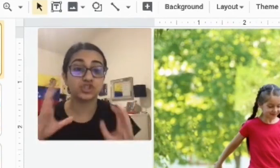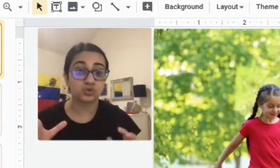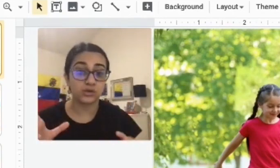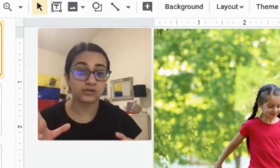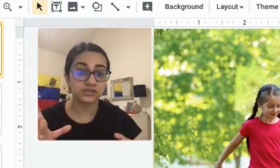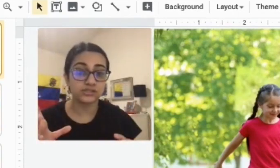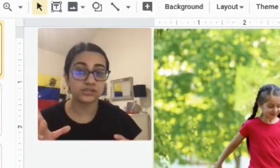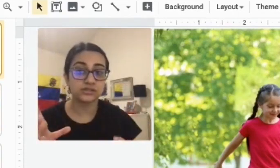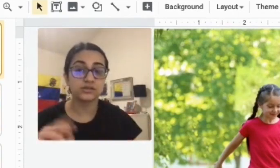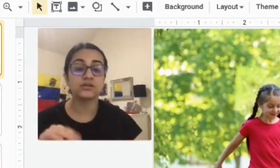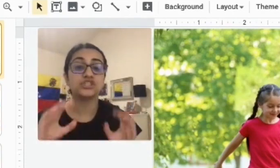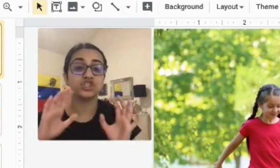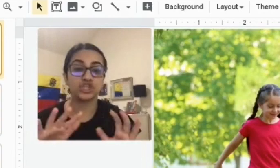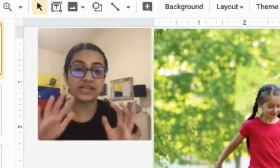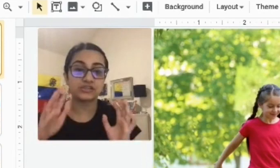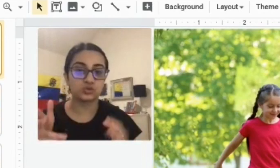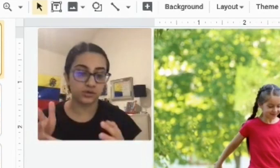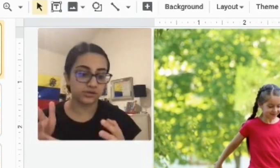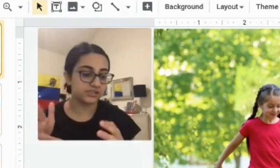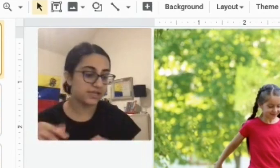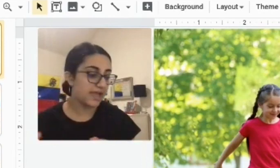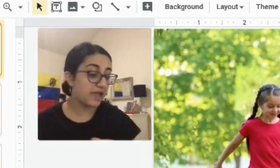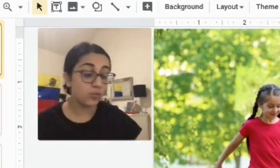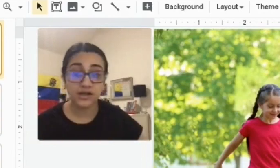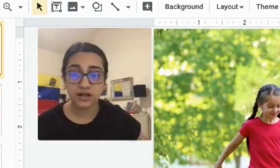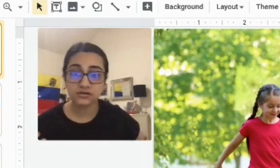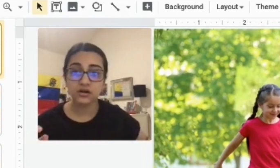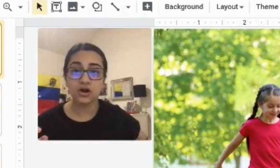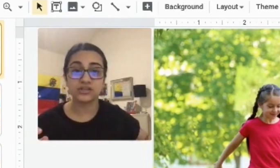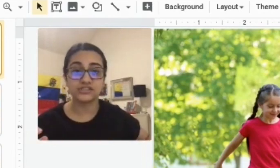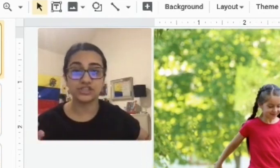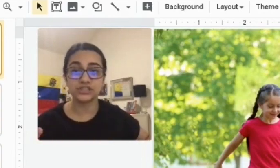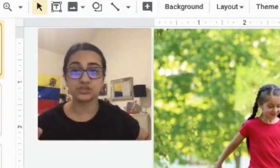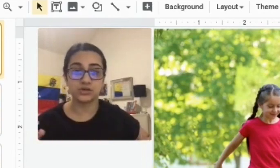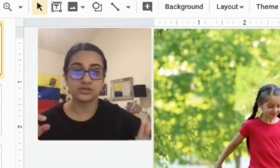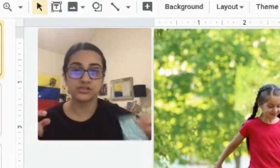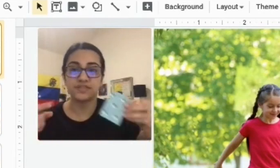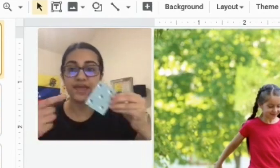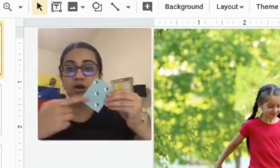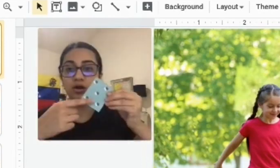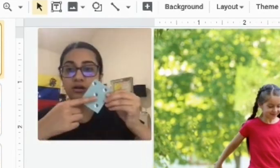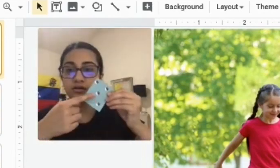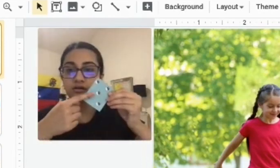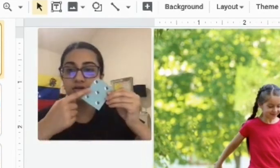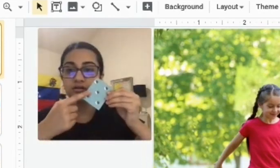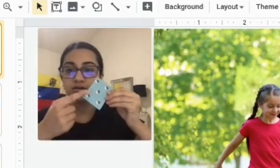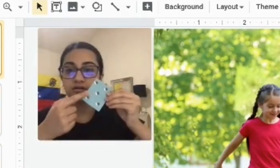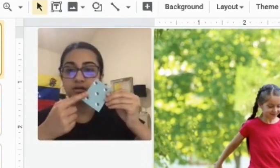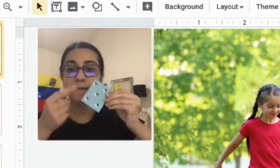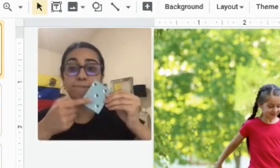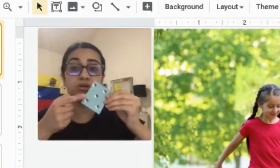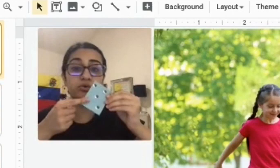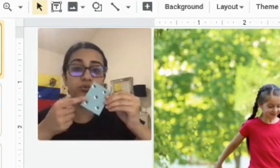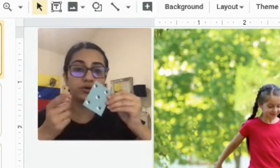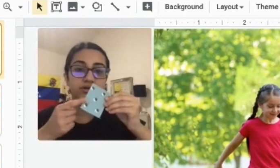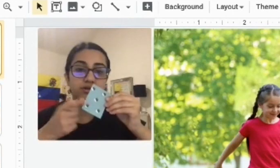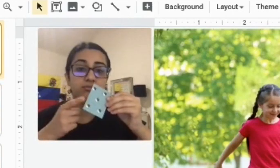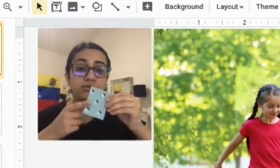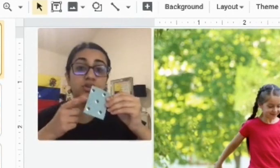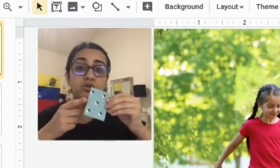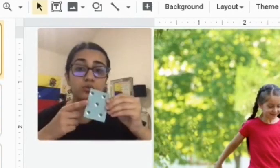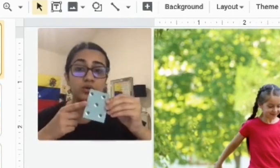jean shorts. Jean shorts. And what color are his jean shorts? They are